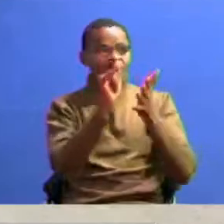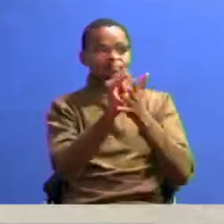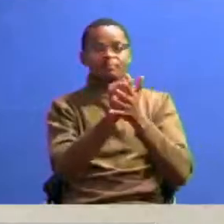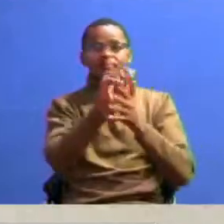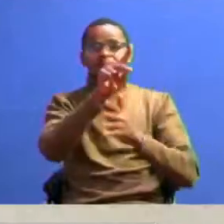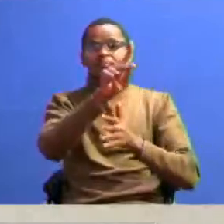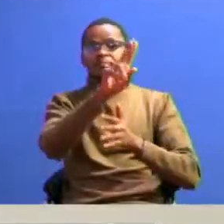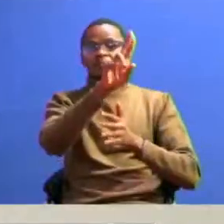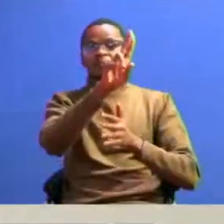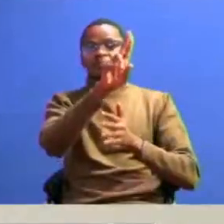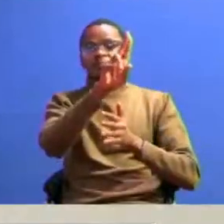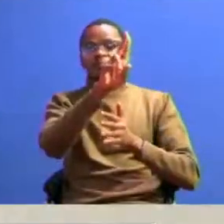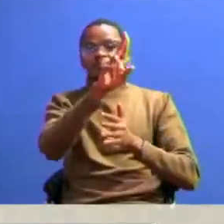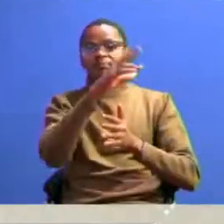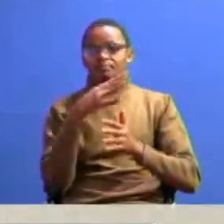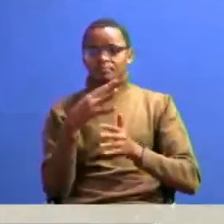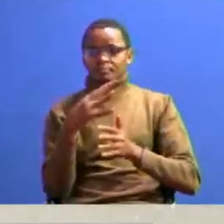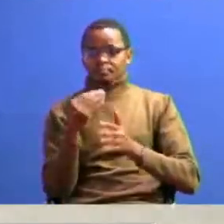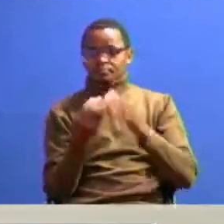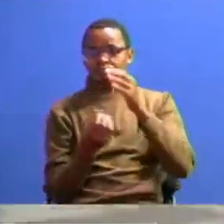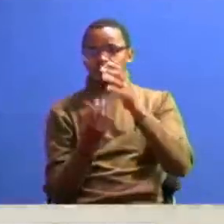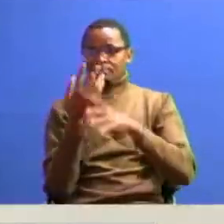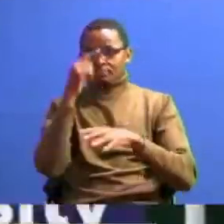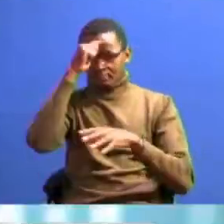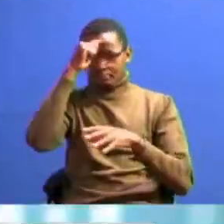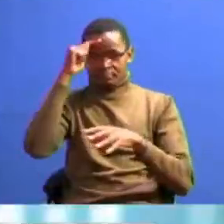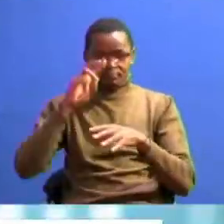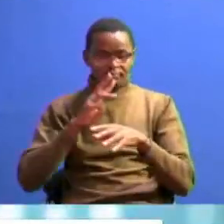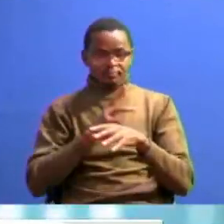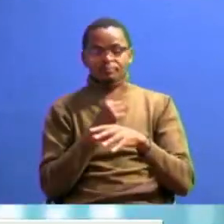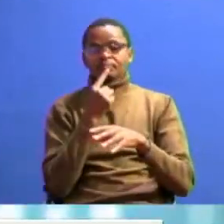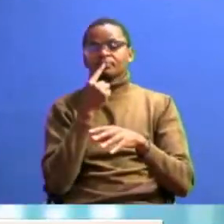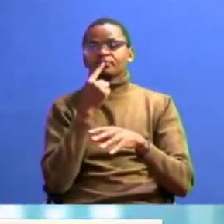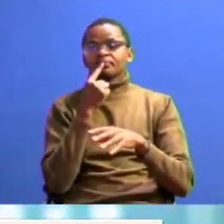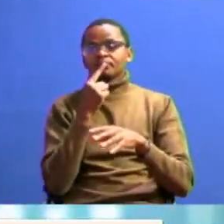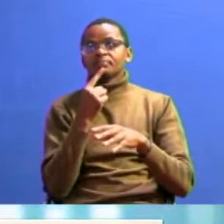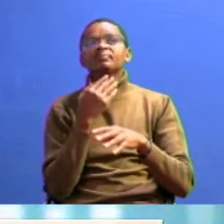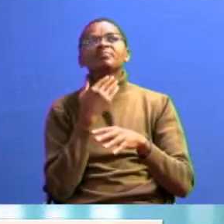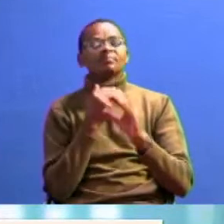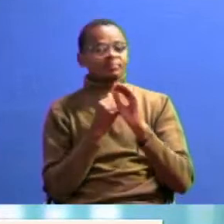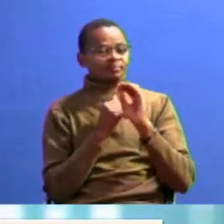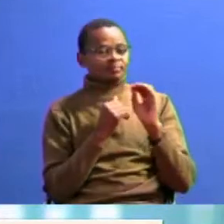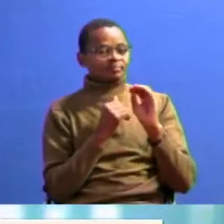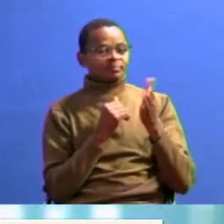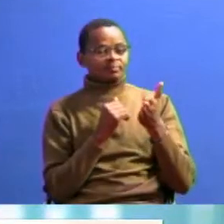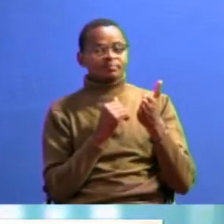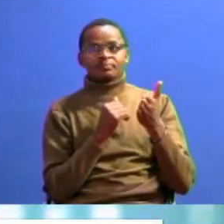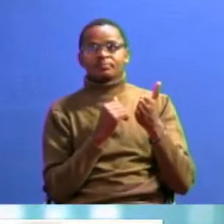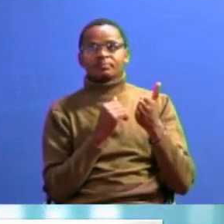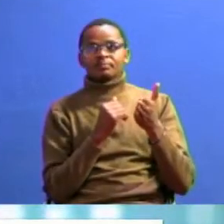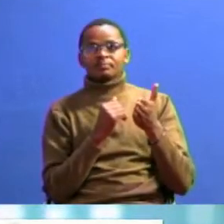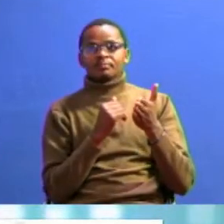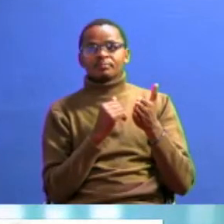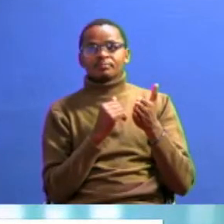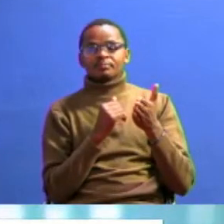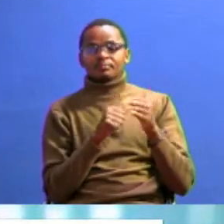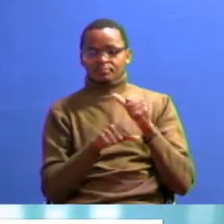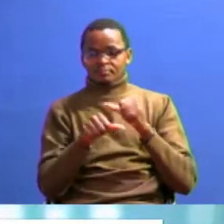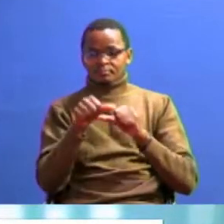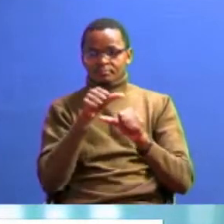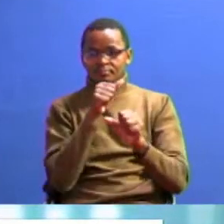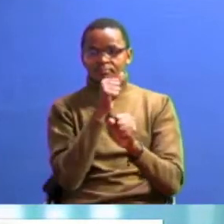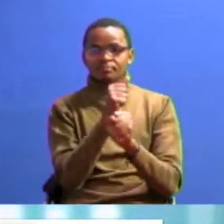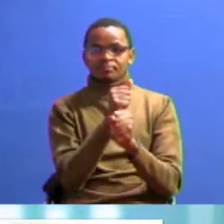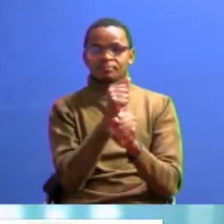Kenyatta University, and we launched it because we said we do not want this to be the actions being